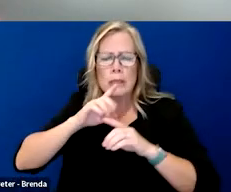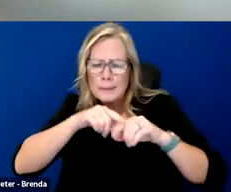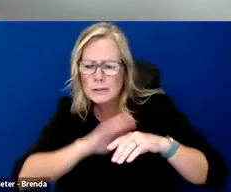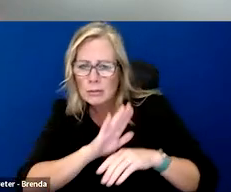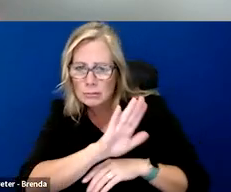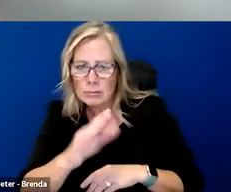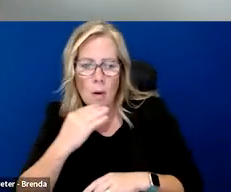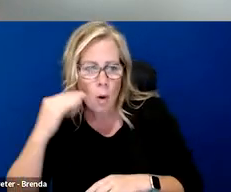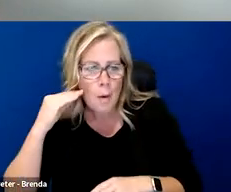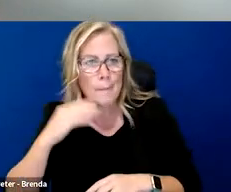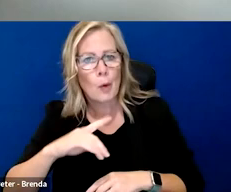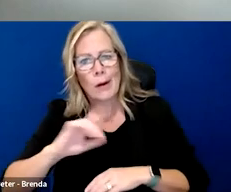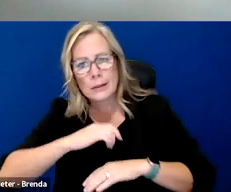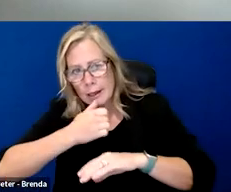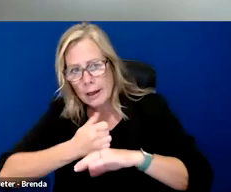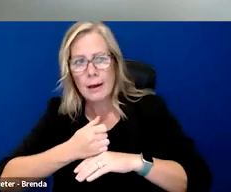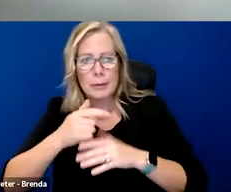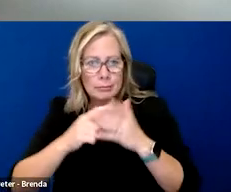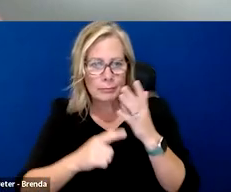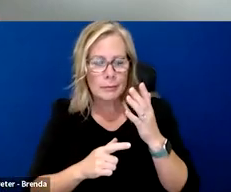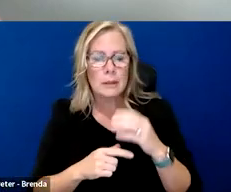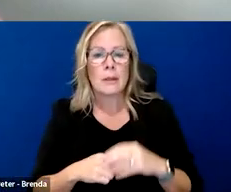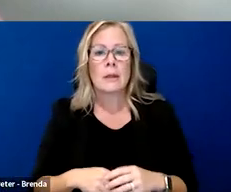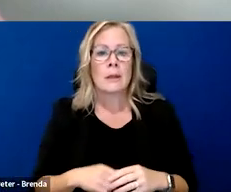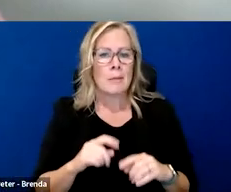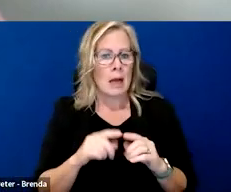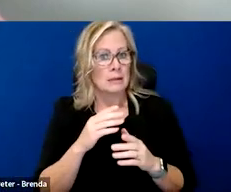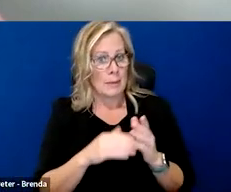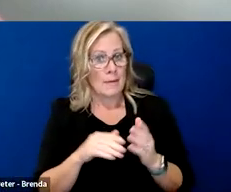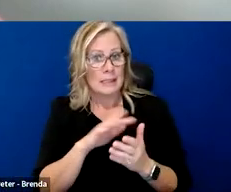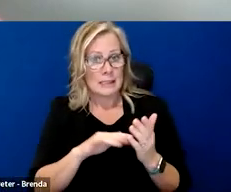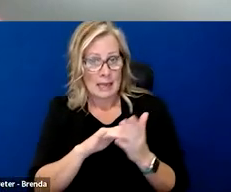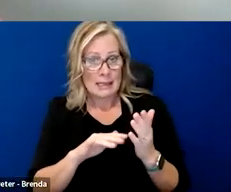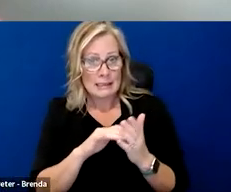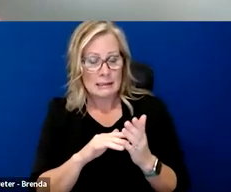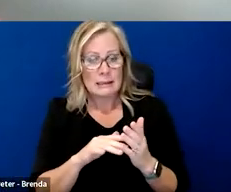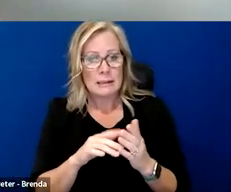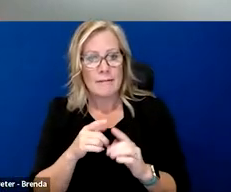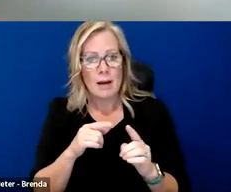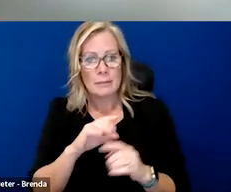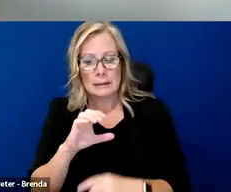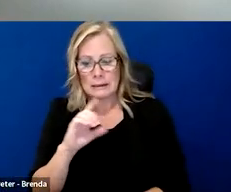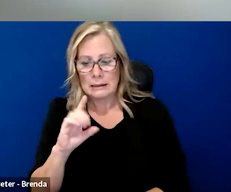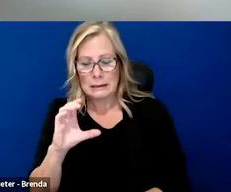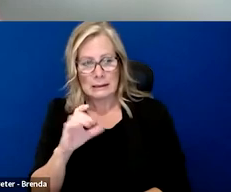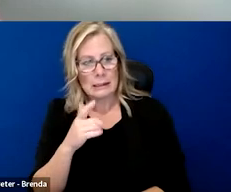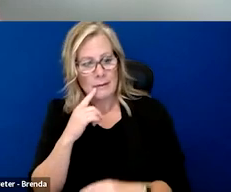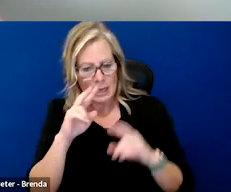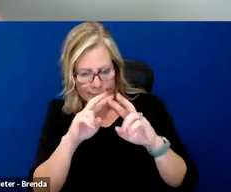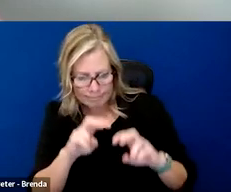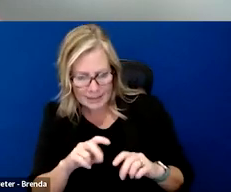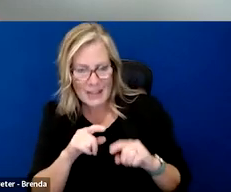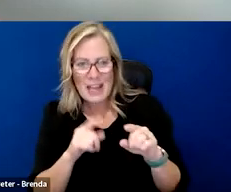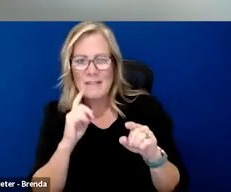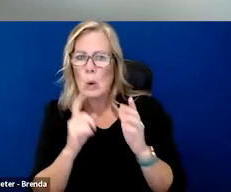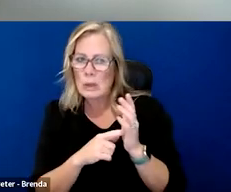but some of the studies that BC CDC has looked at or done locally have found those warm temperatures late in the afternoon or even early in